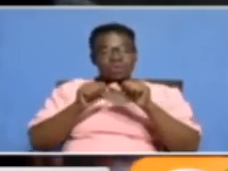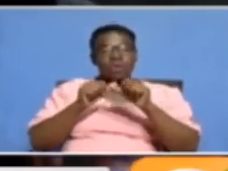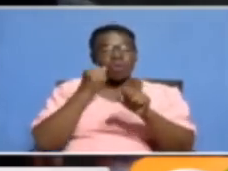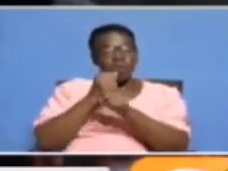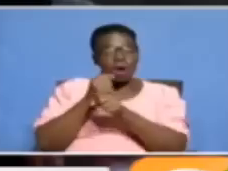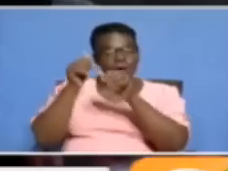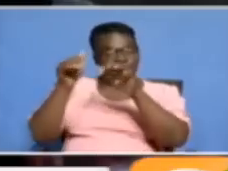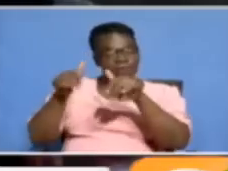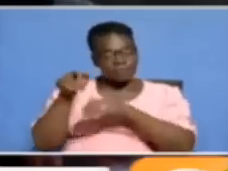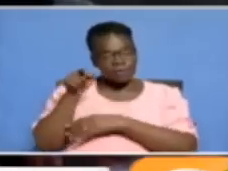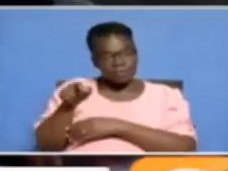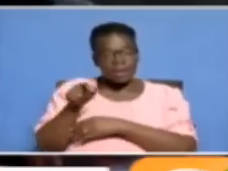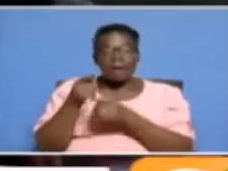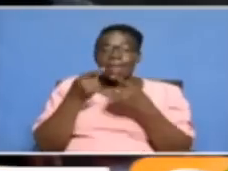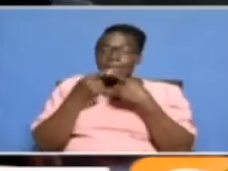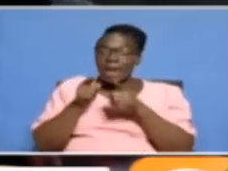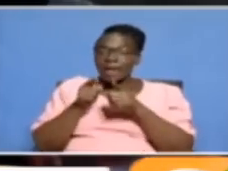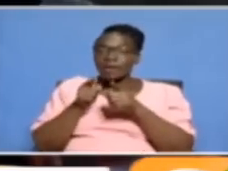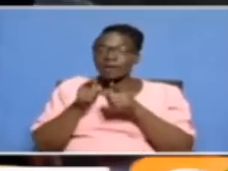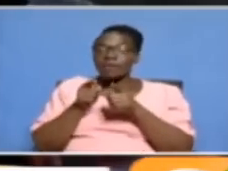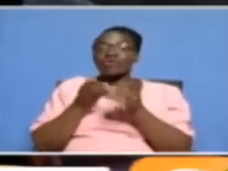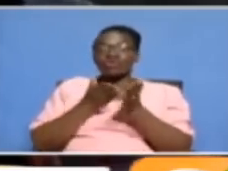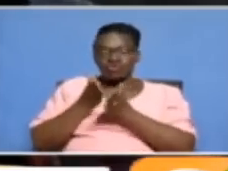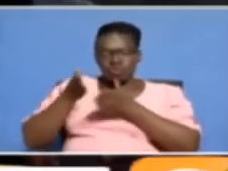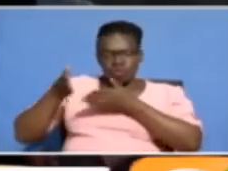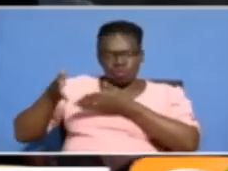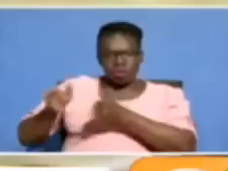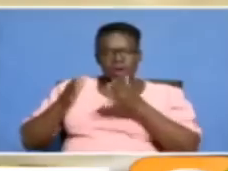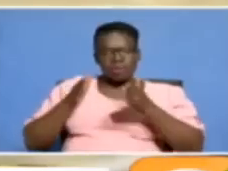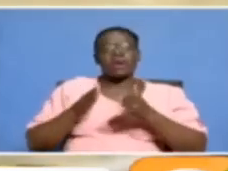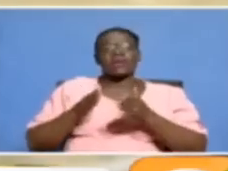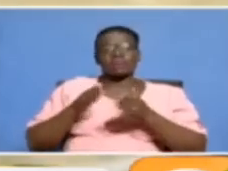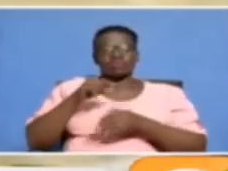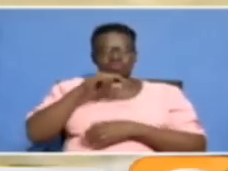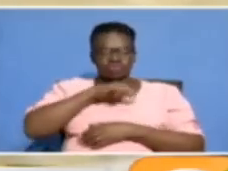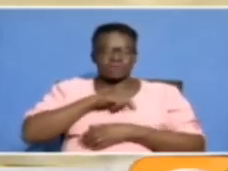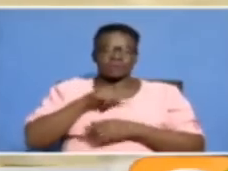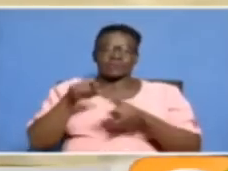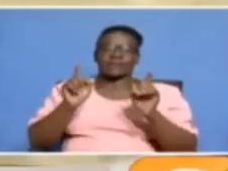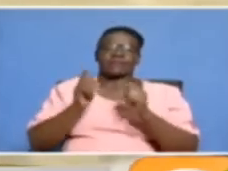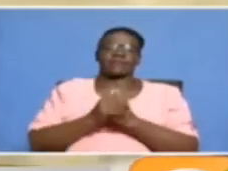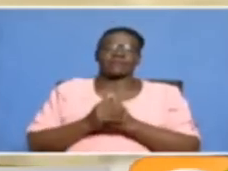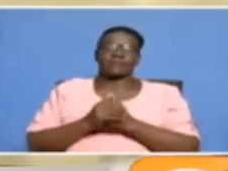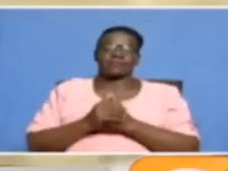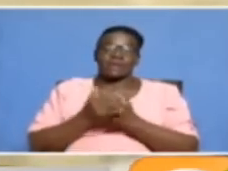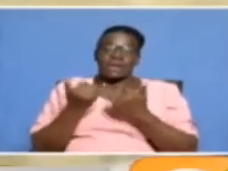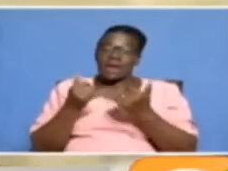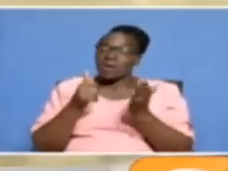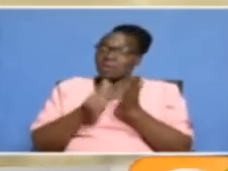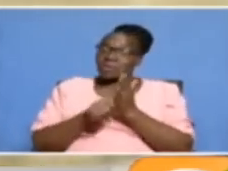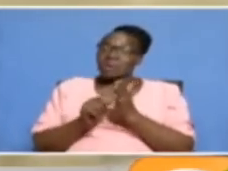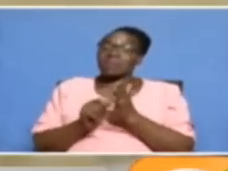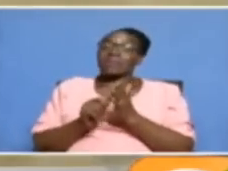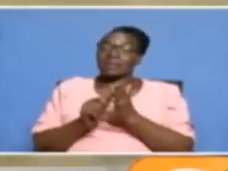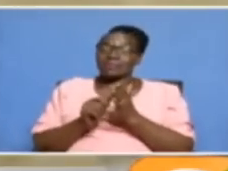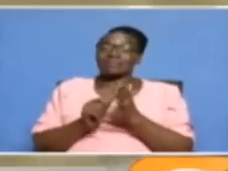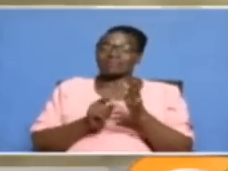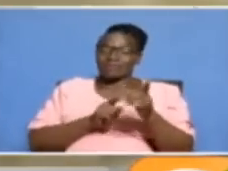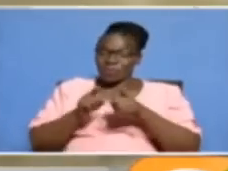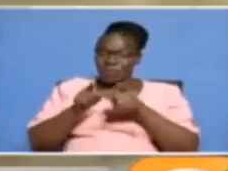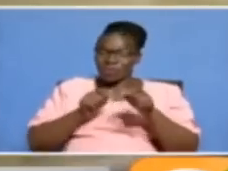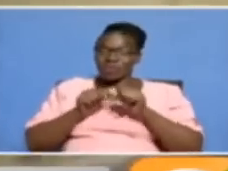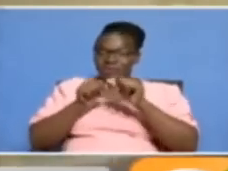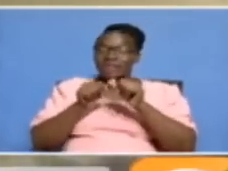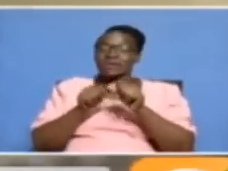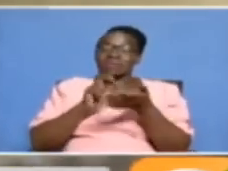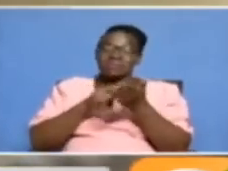kilimo, lakini kwa njia ya kujitafutia riziki. With the maize prices row deepening, the cost of putting ugali on the